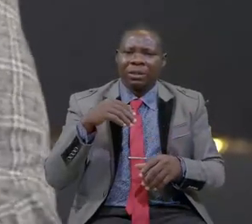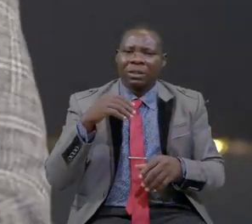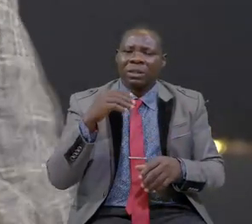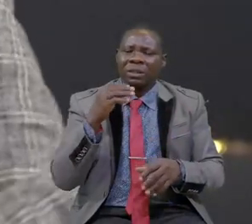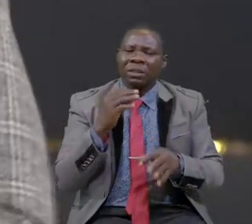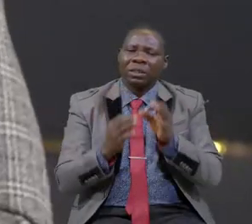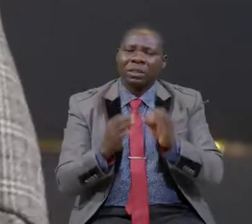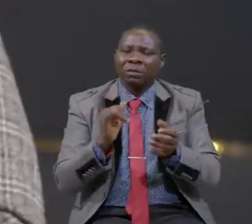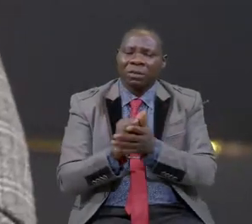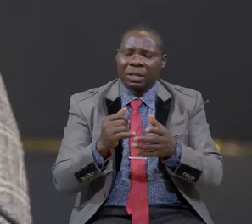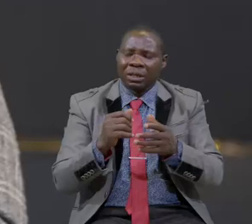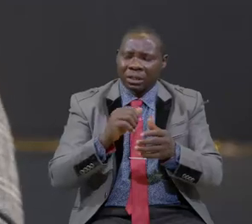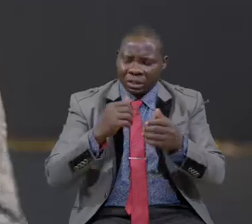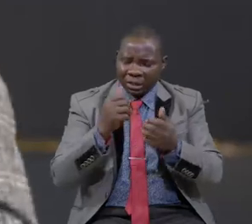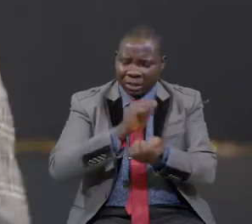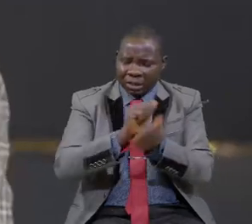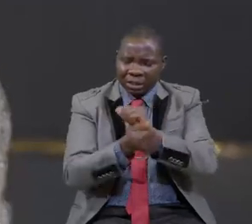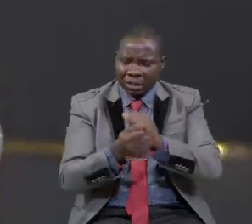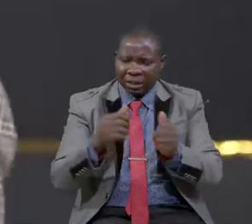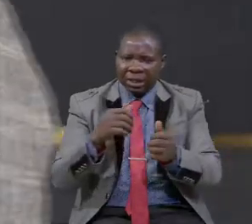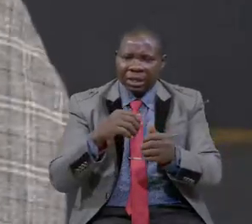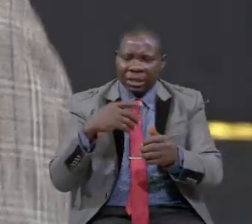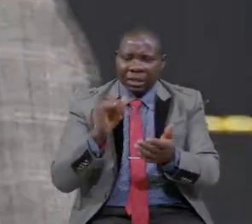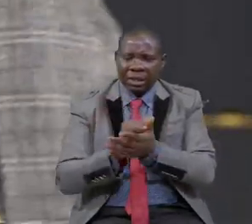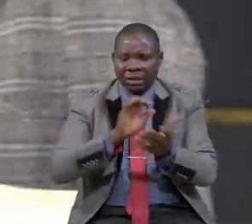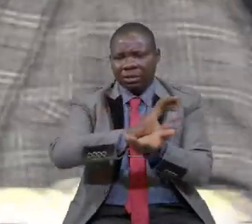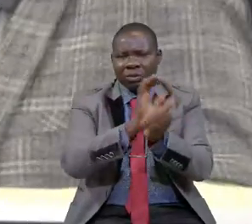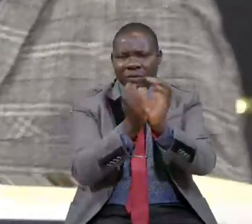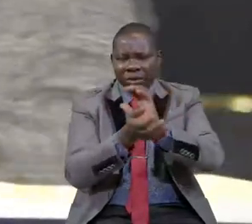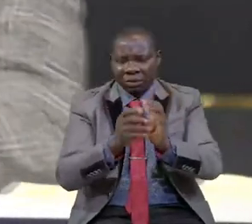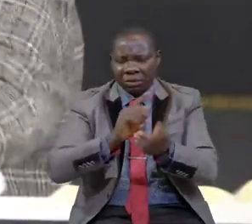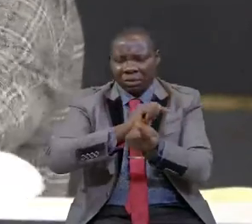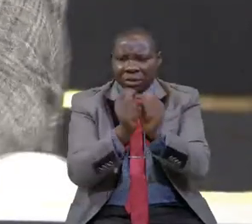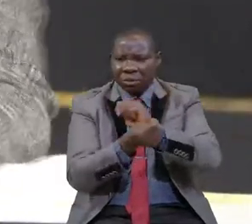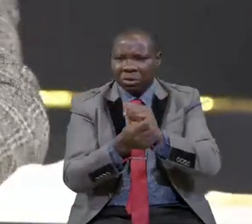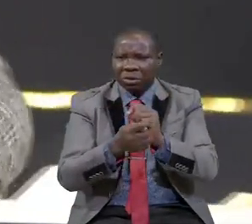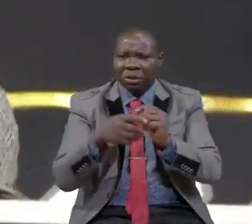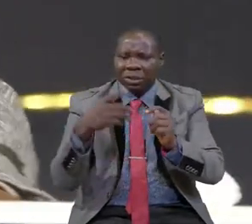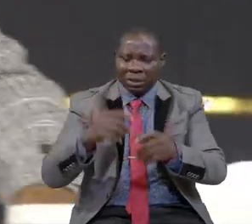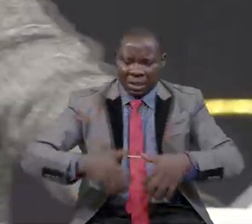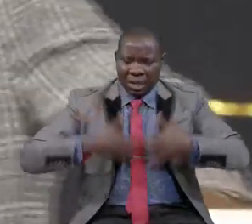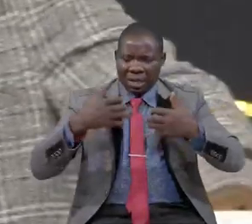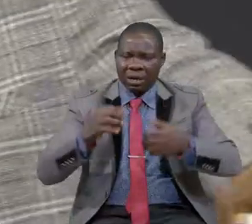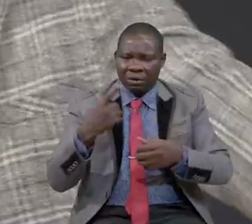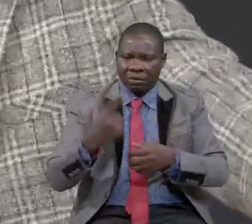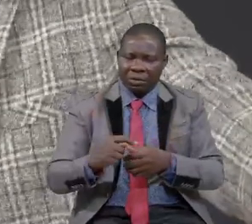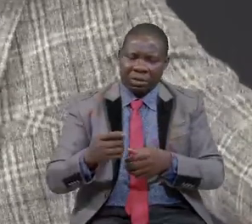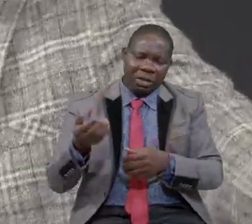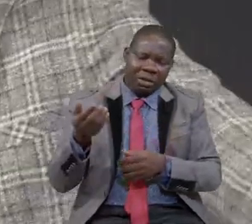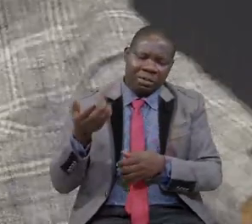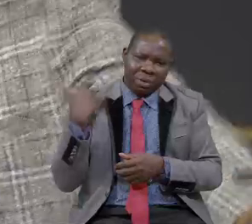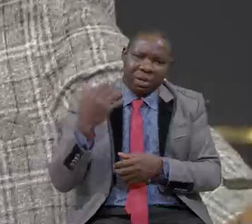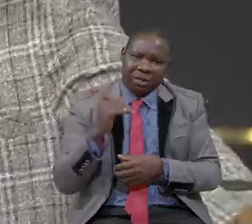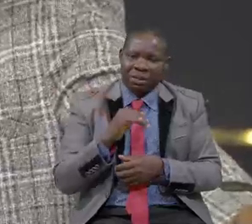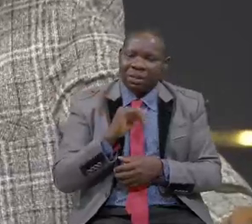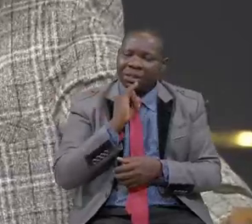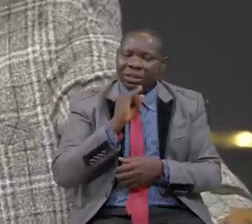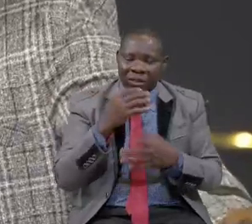a transformation, that the anger of the past is now wearing a smiling